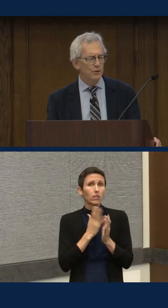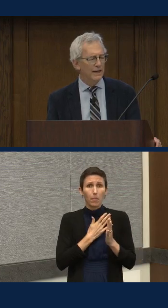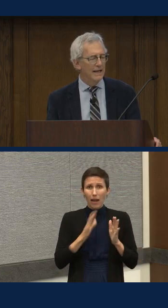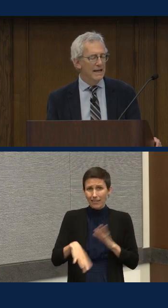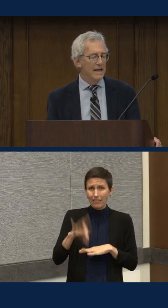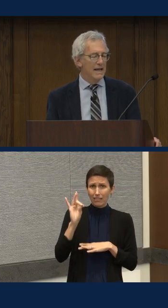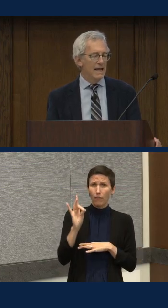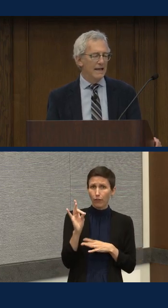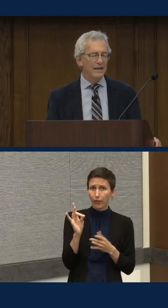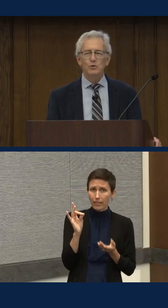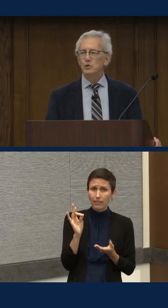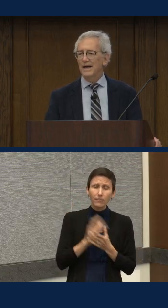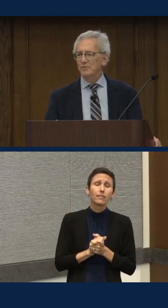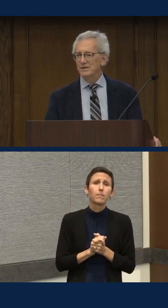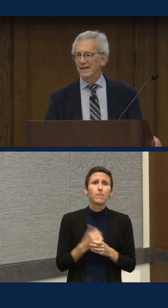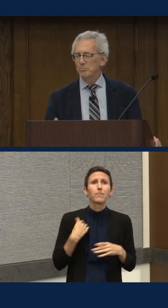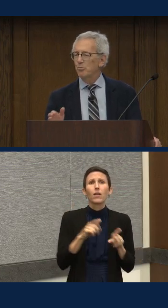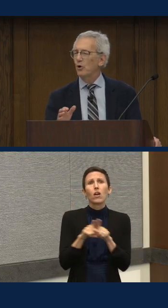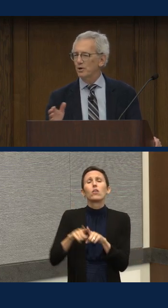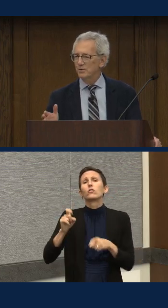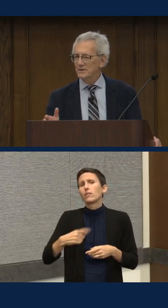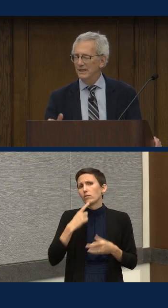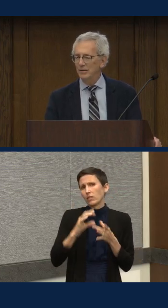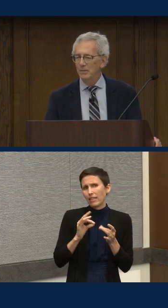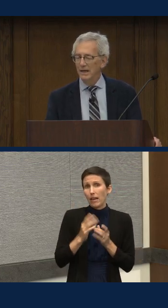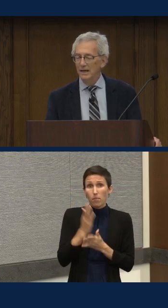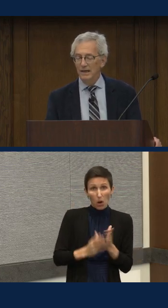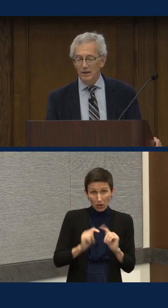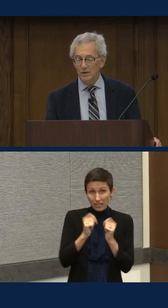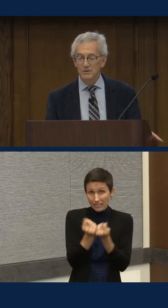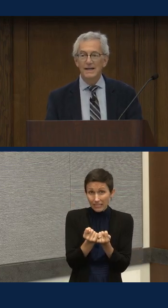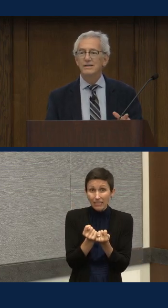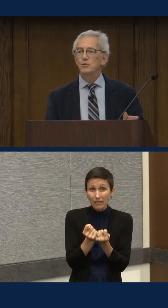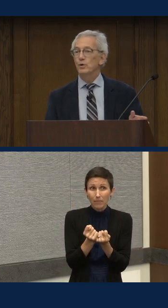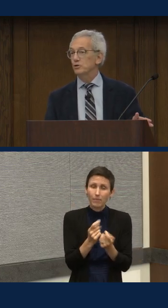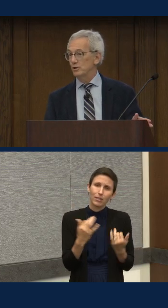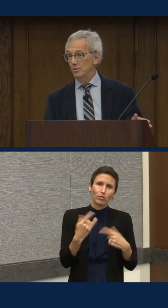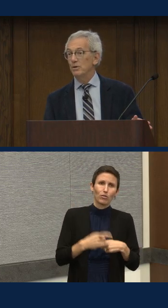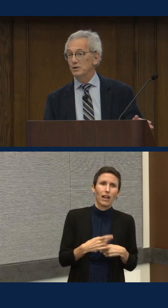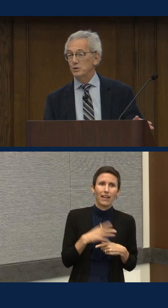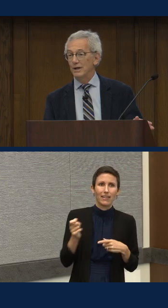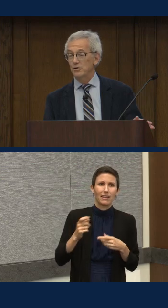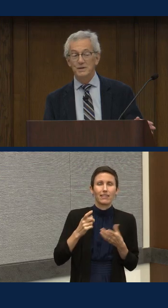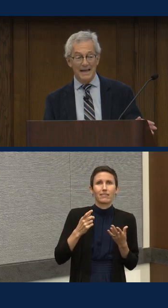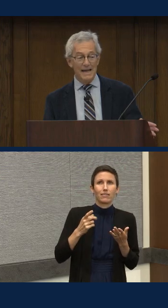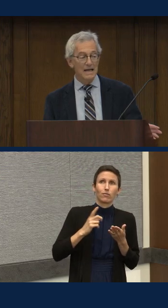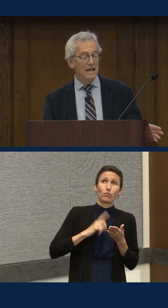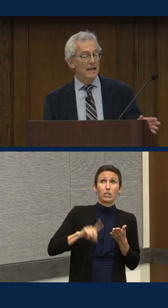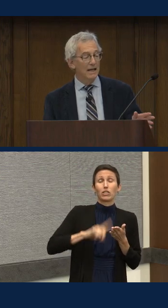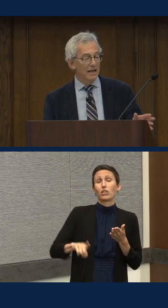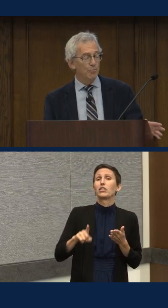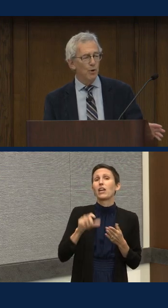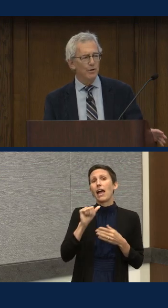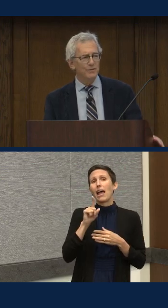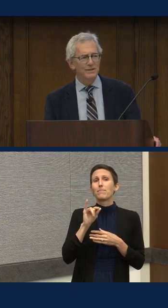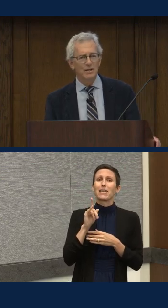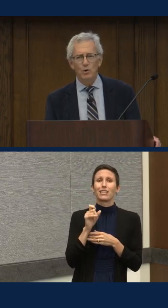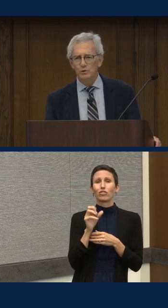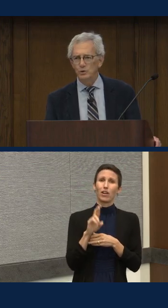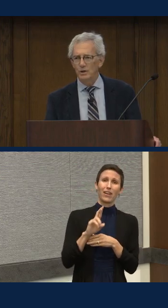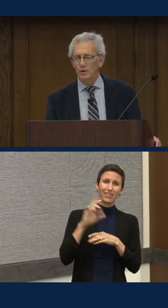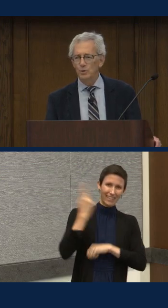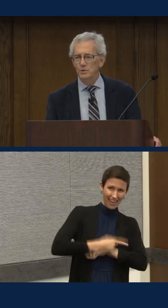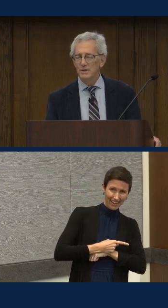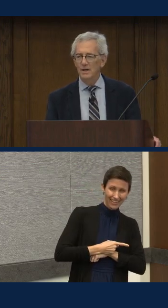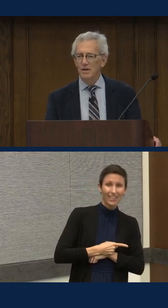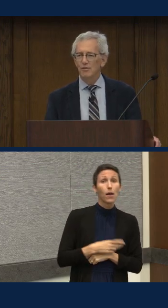discovery journey. And I also have to say, part of the team, and today is Research Administrators Day, and part of the team